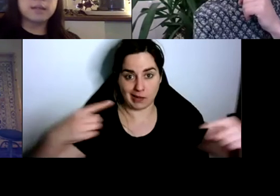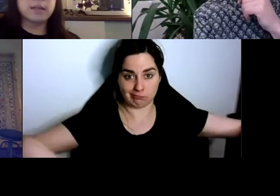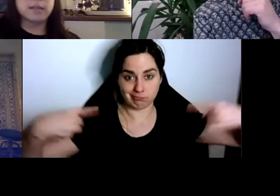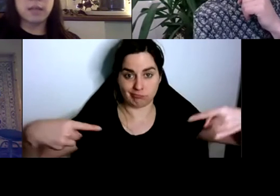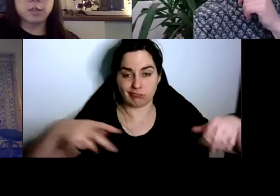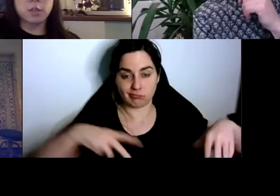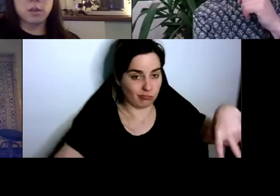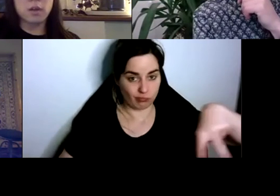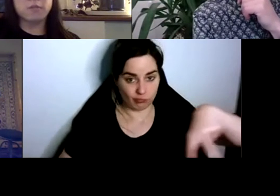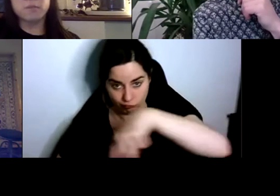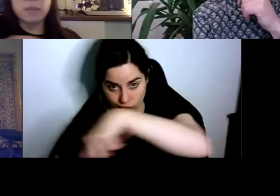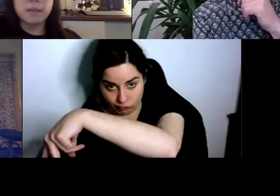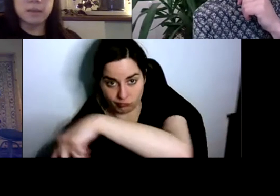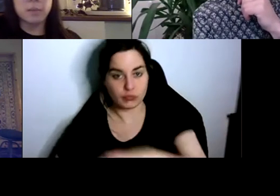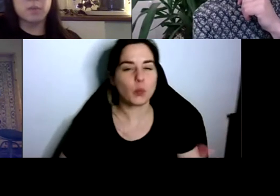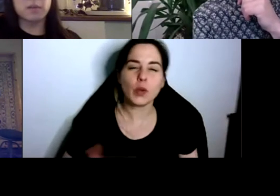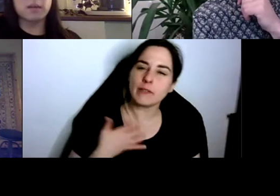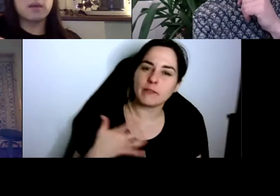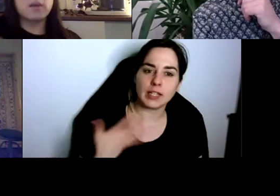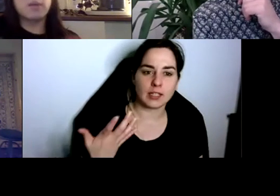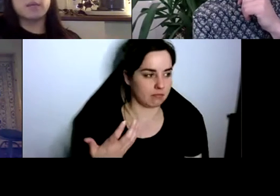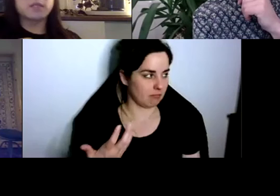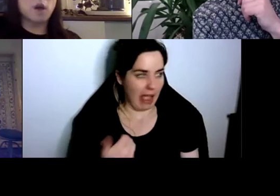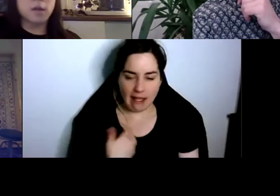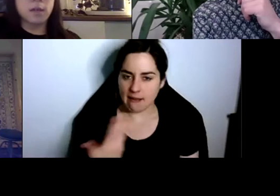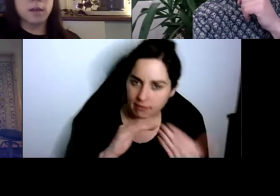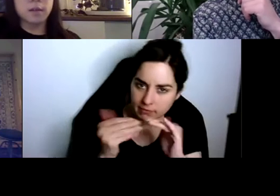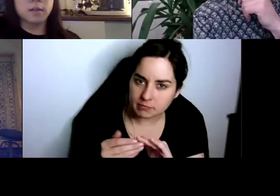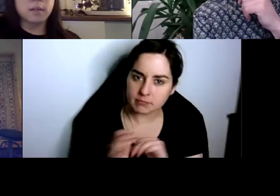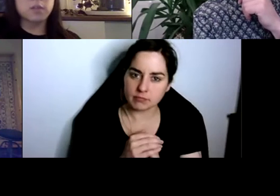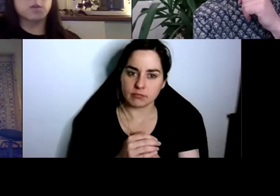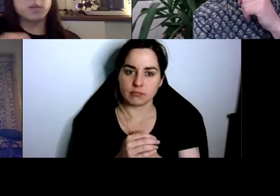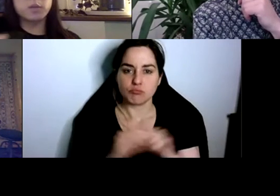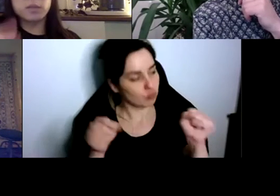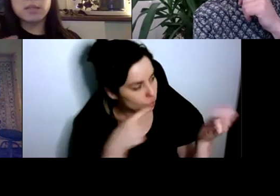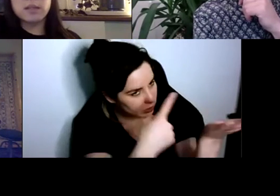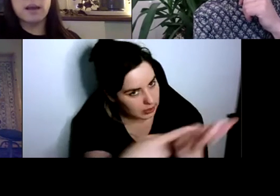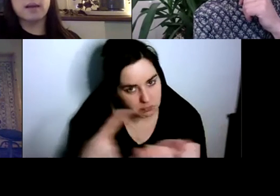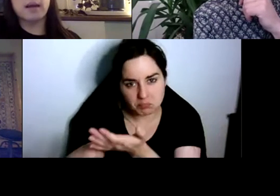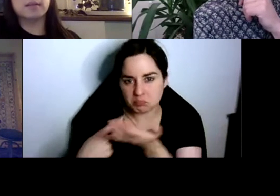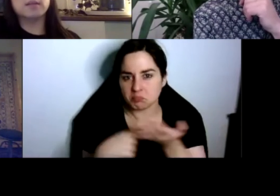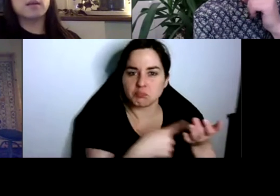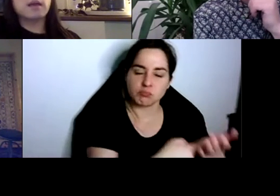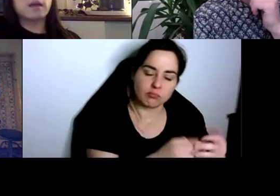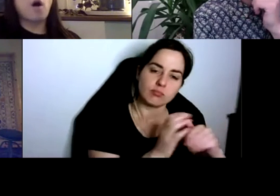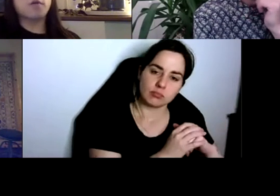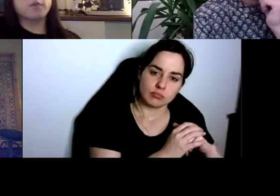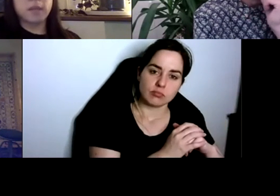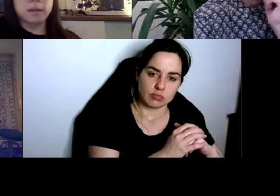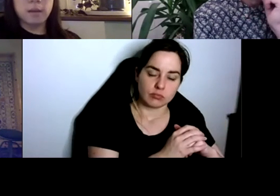create a sensation of being in a community, being able to talk to others. And so we did that as